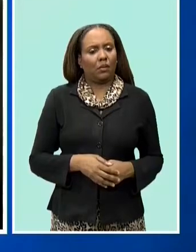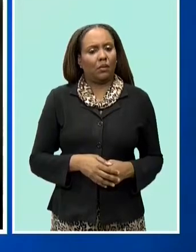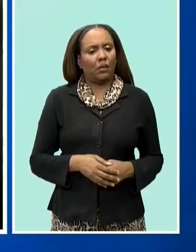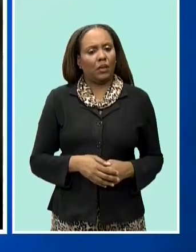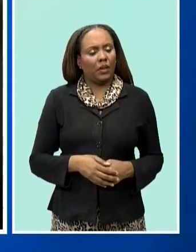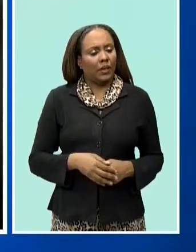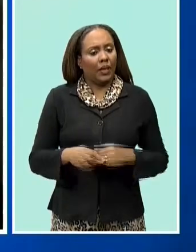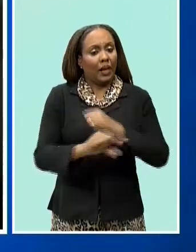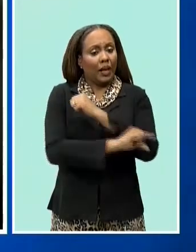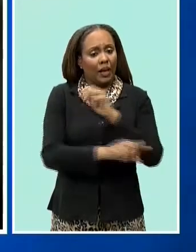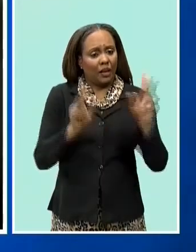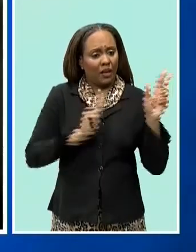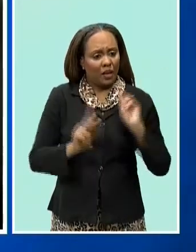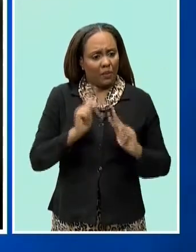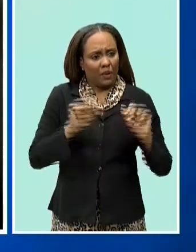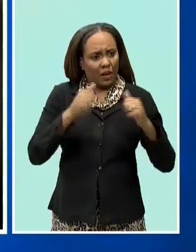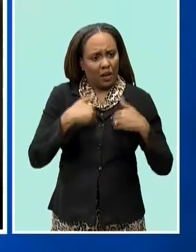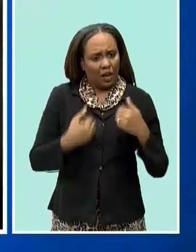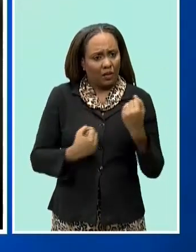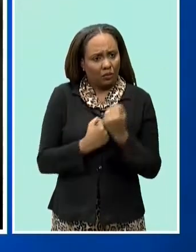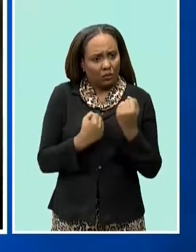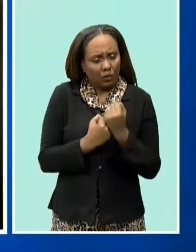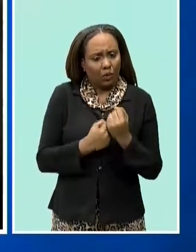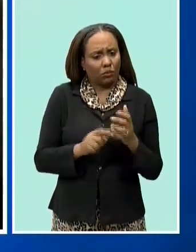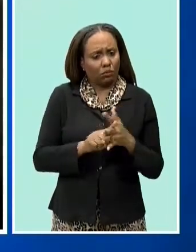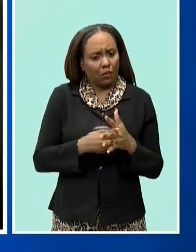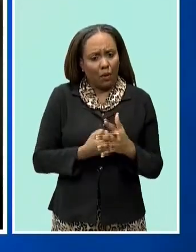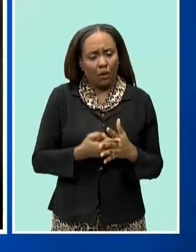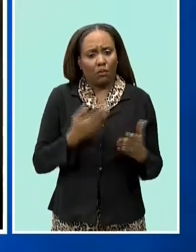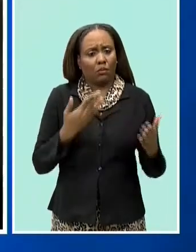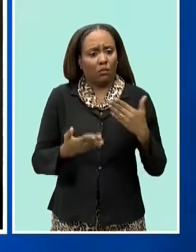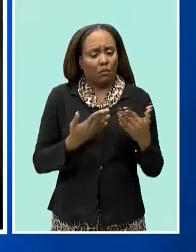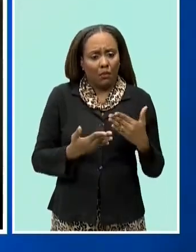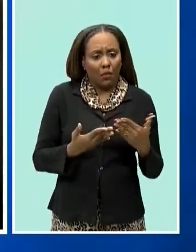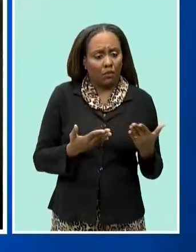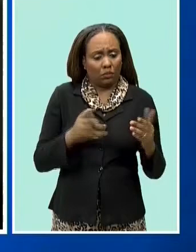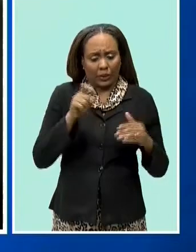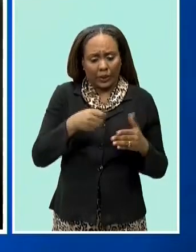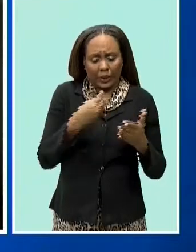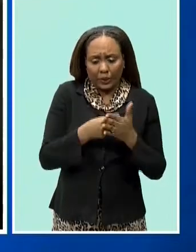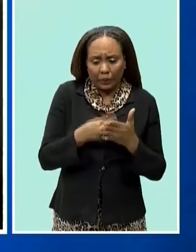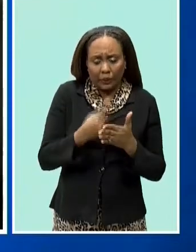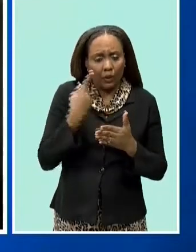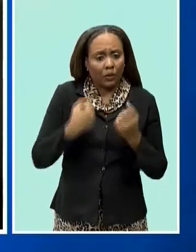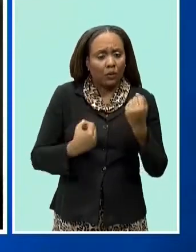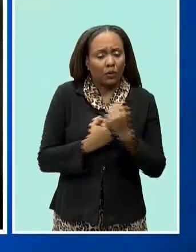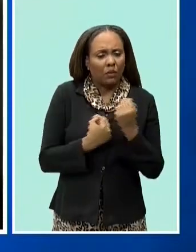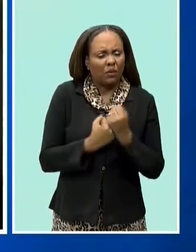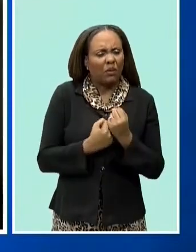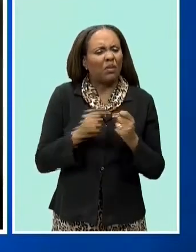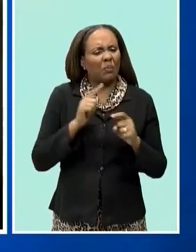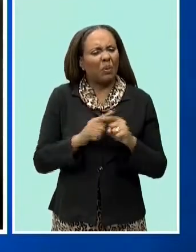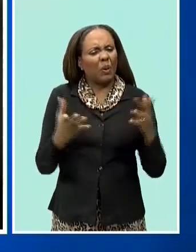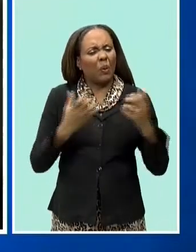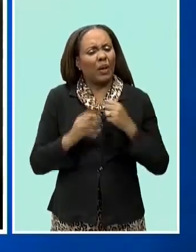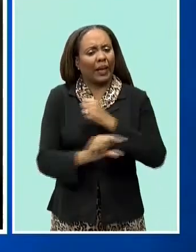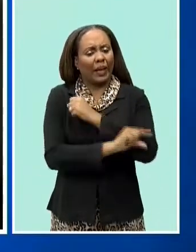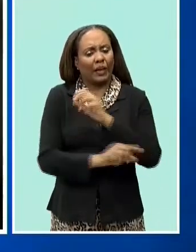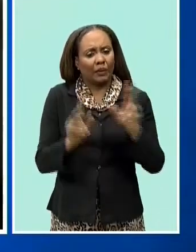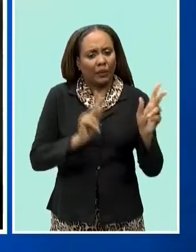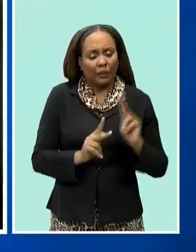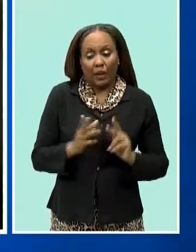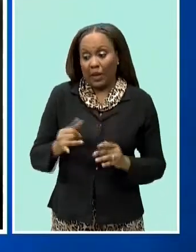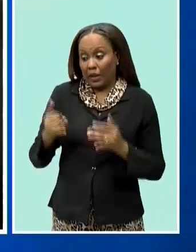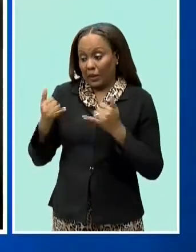all the support that you can to let them start something. They may burn some money here and there, but that is the model Nigeria adopted, and today